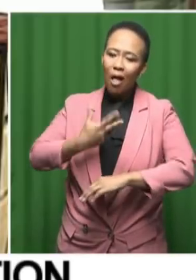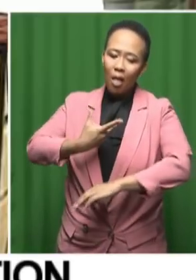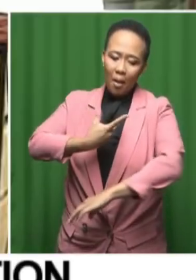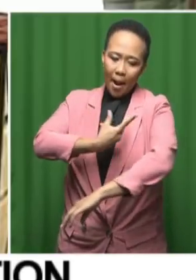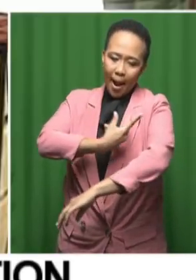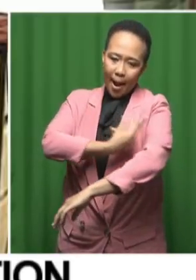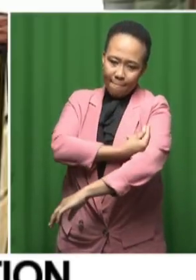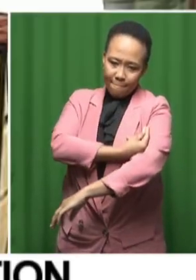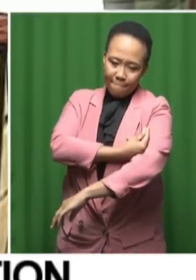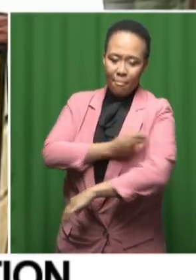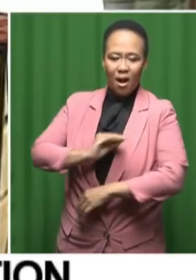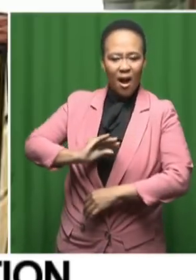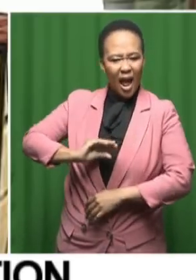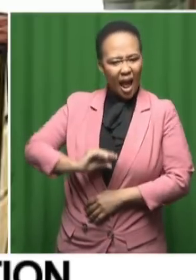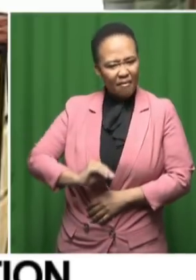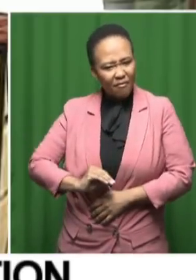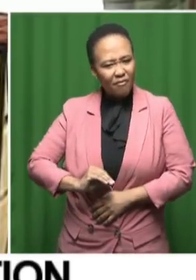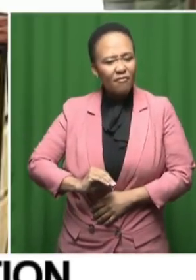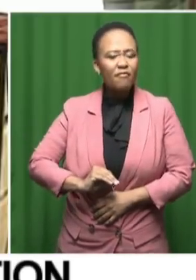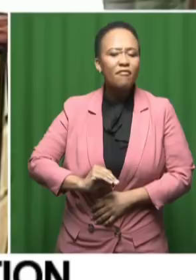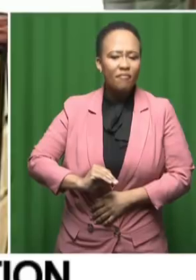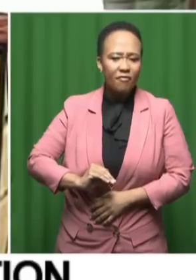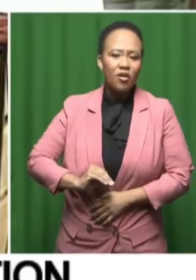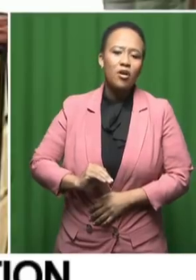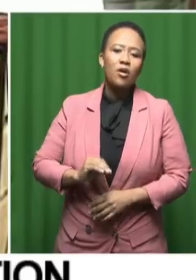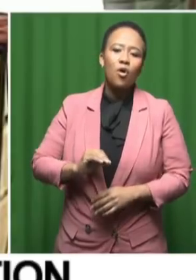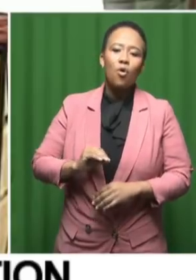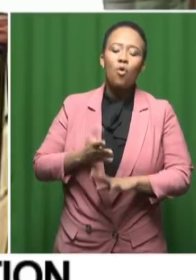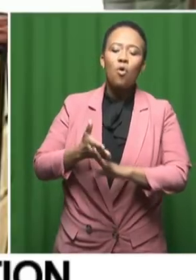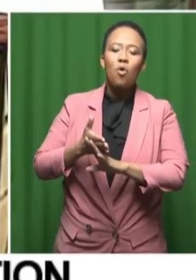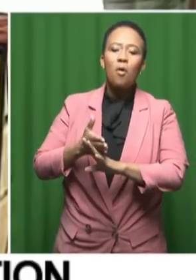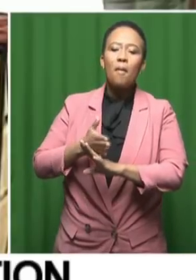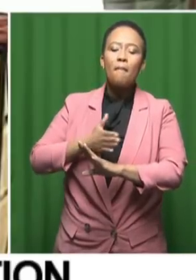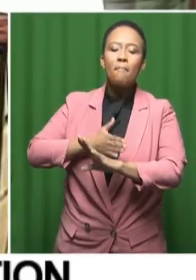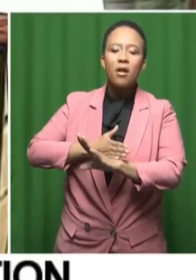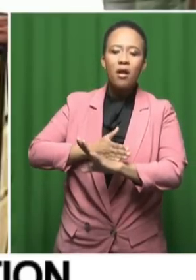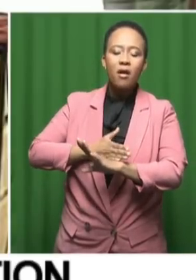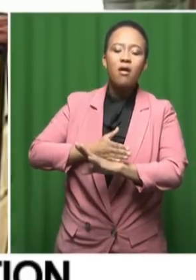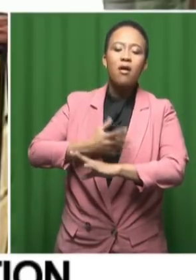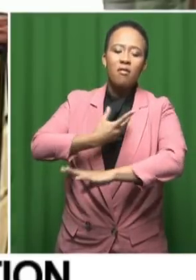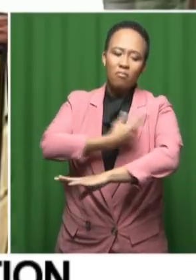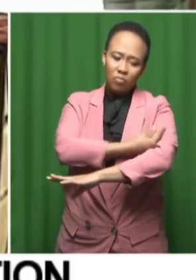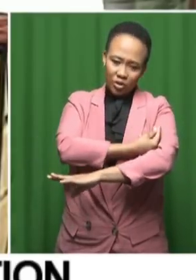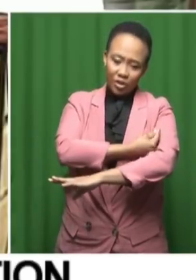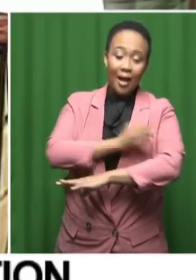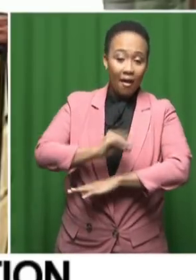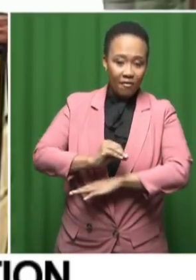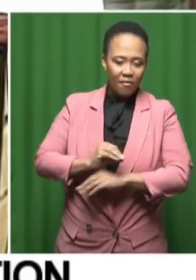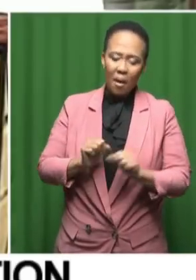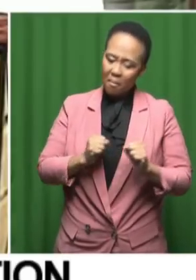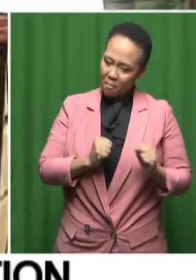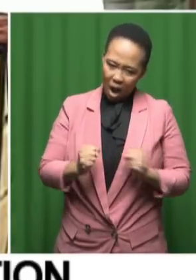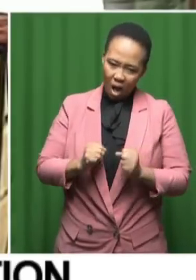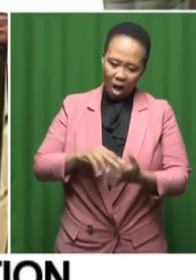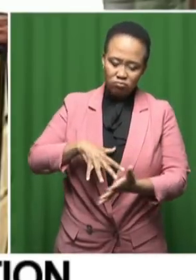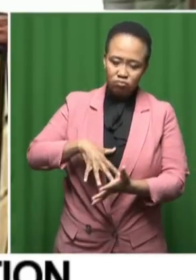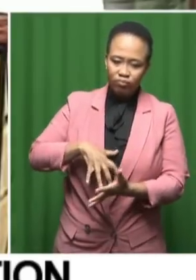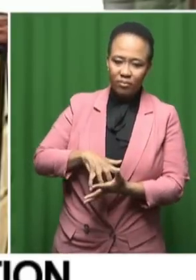having acquired immunity, which is pre-infections, still remains vulnerable due to their